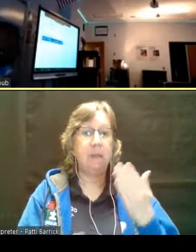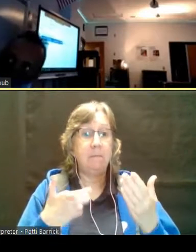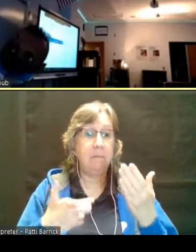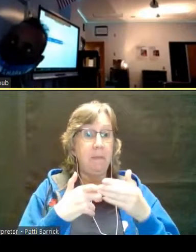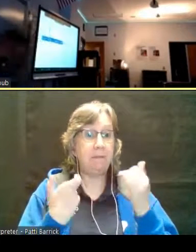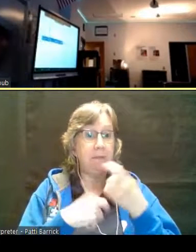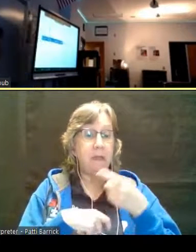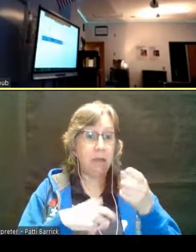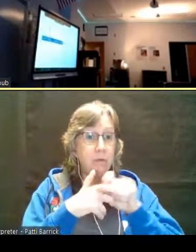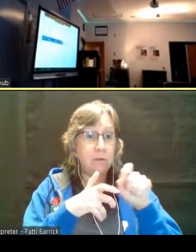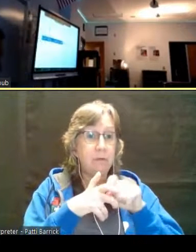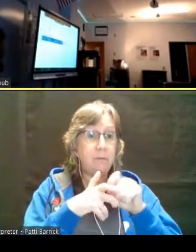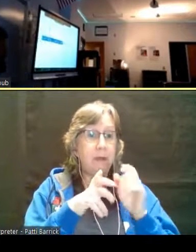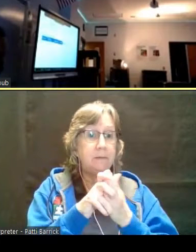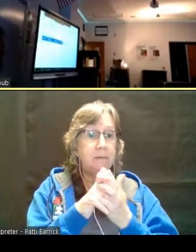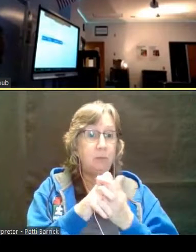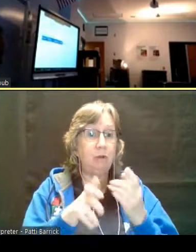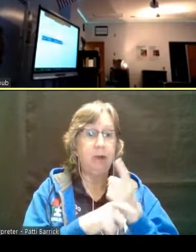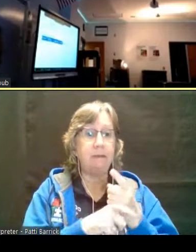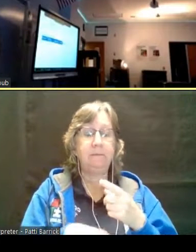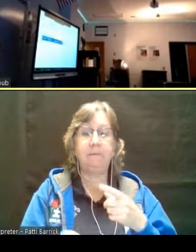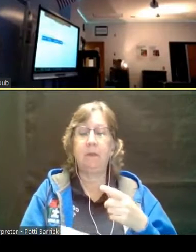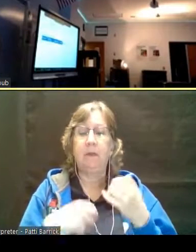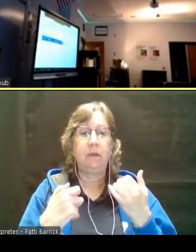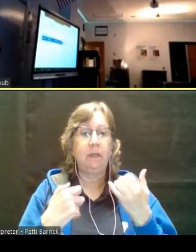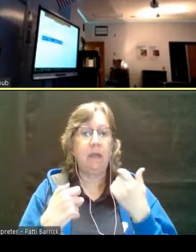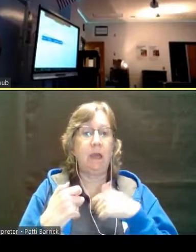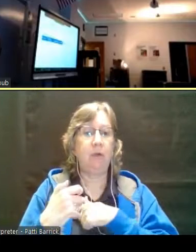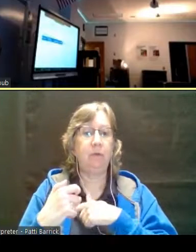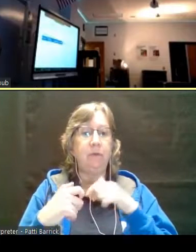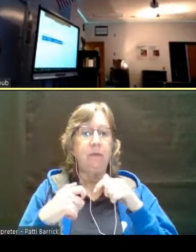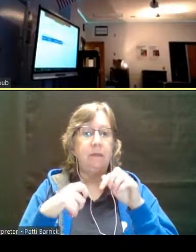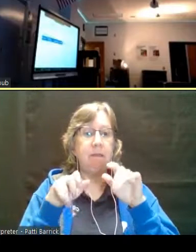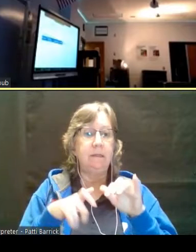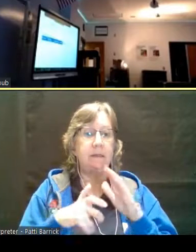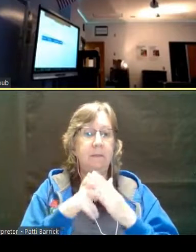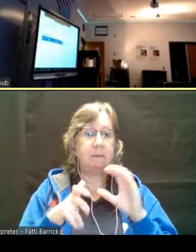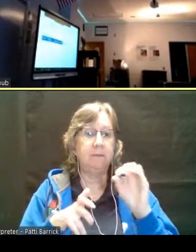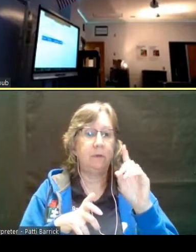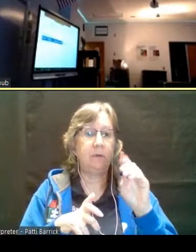today. All right, so let's write some code. So I'm going to erase all of these.